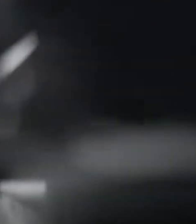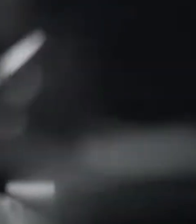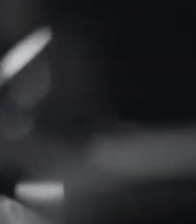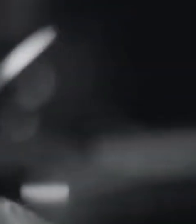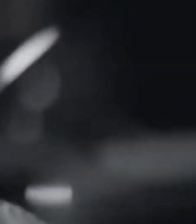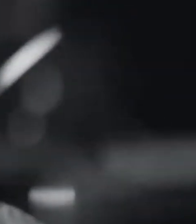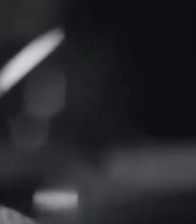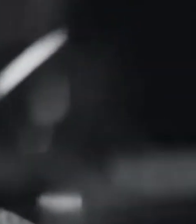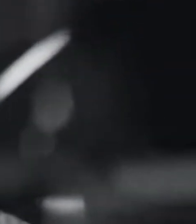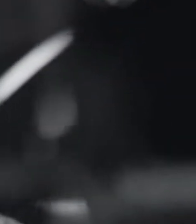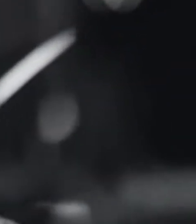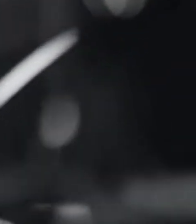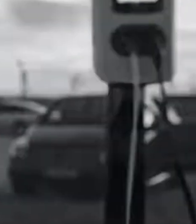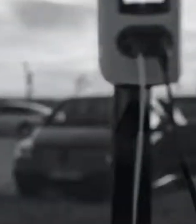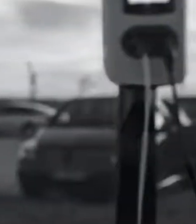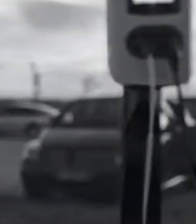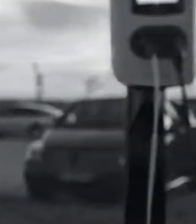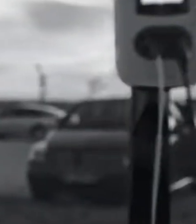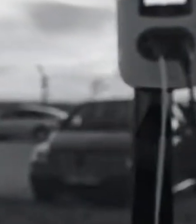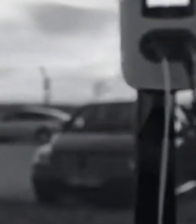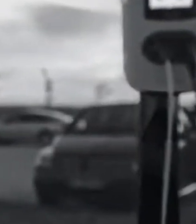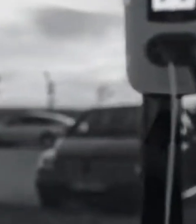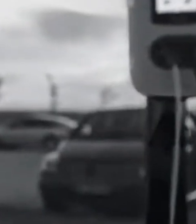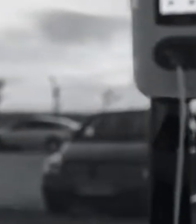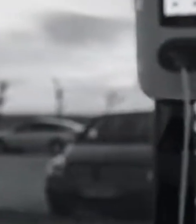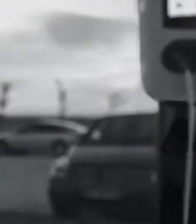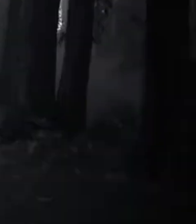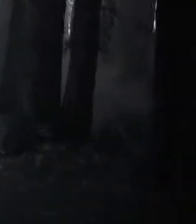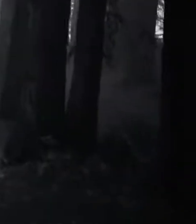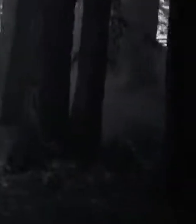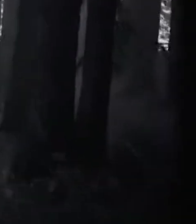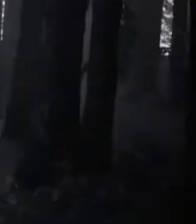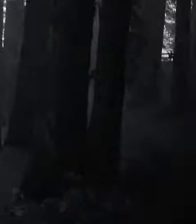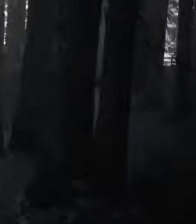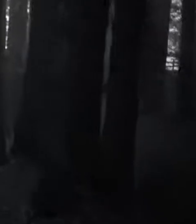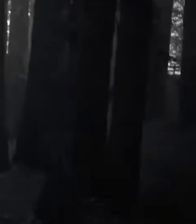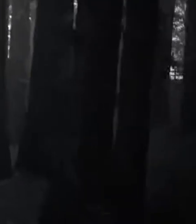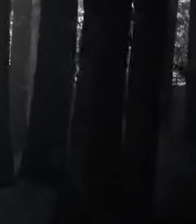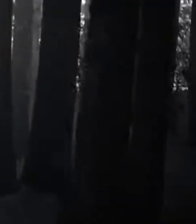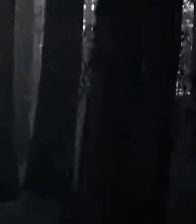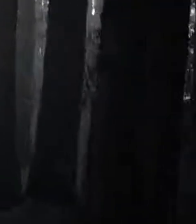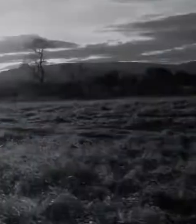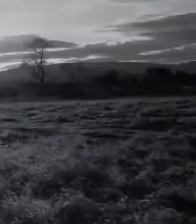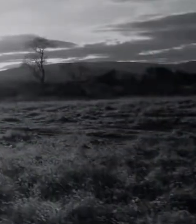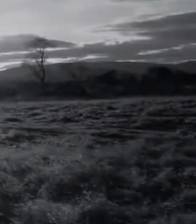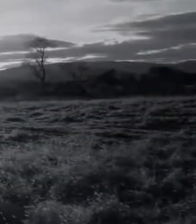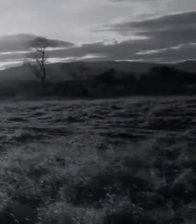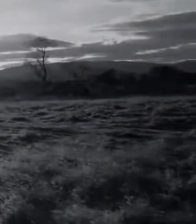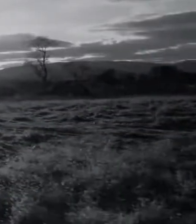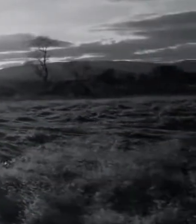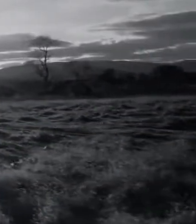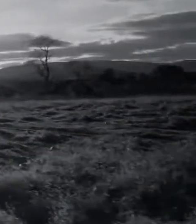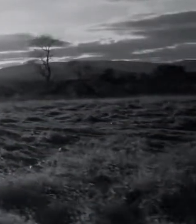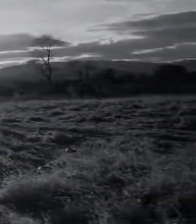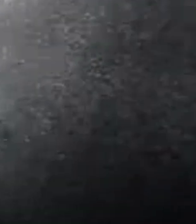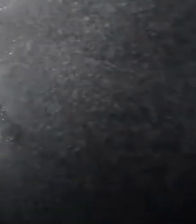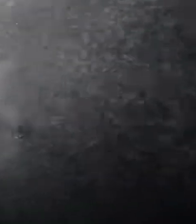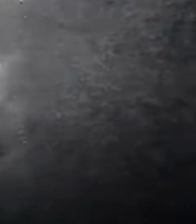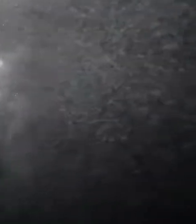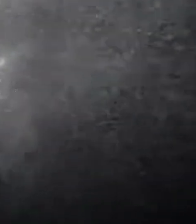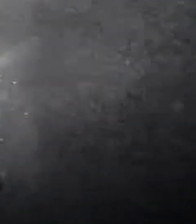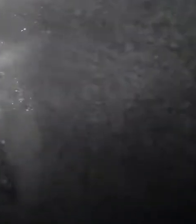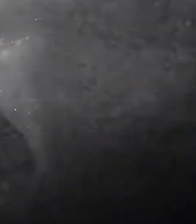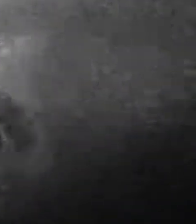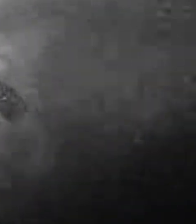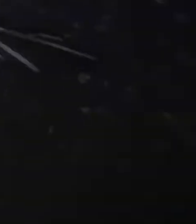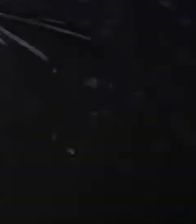capital group, backing technologies like electric vehicle charging, carbon capture, and even nuclear fusion. We